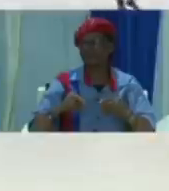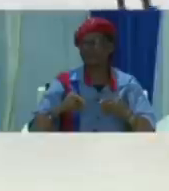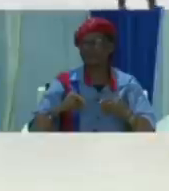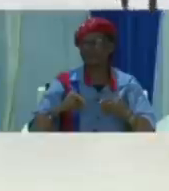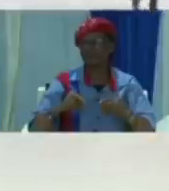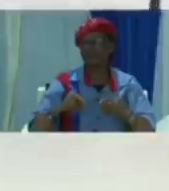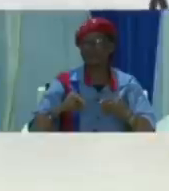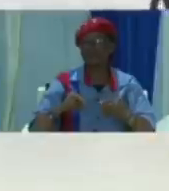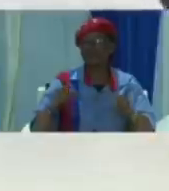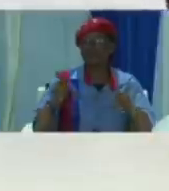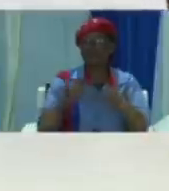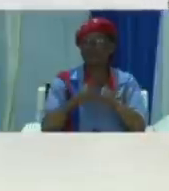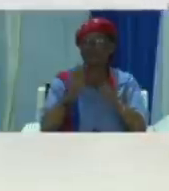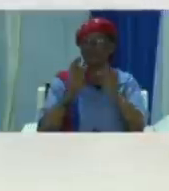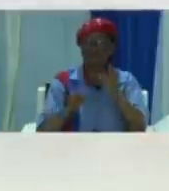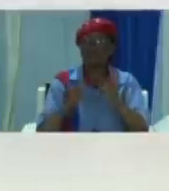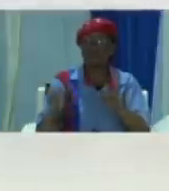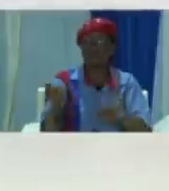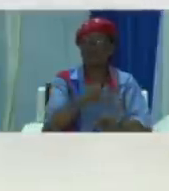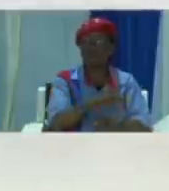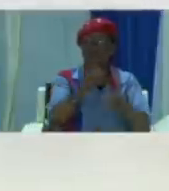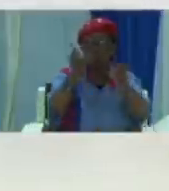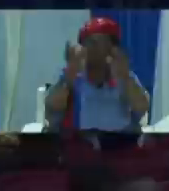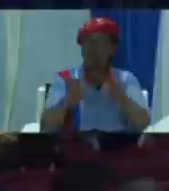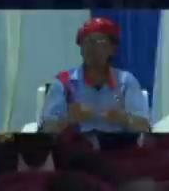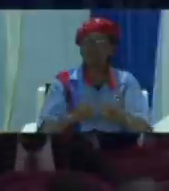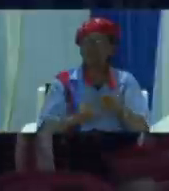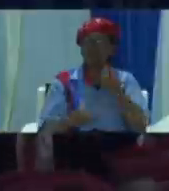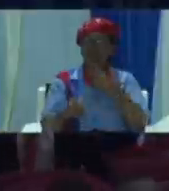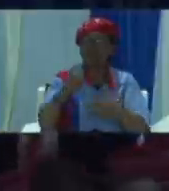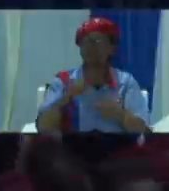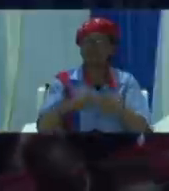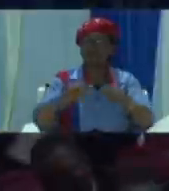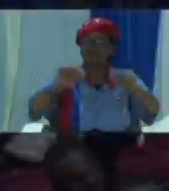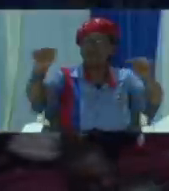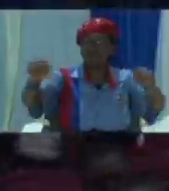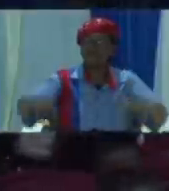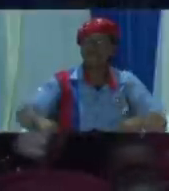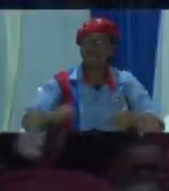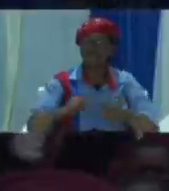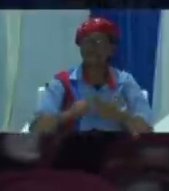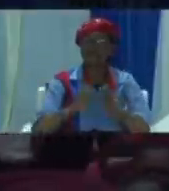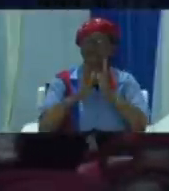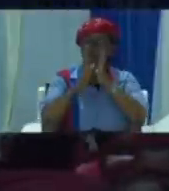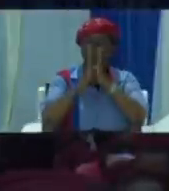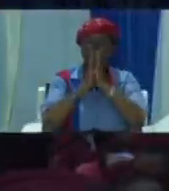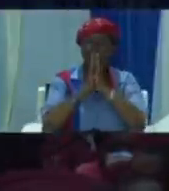So if you want to come to the altar to pray, to ba fe wa sibi pepe to lati gbadura,